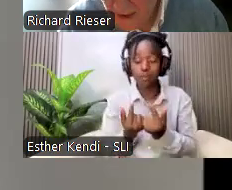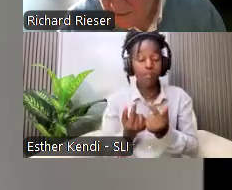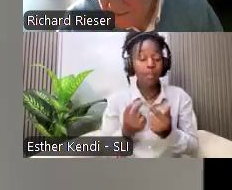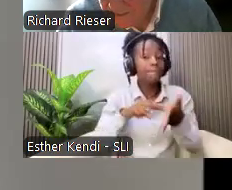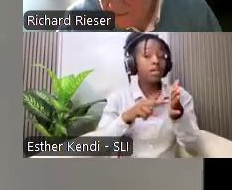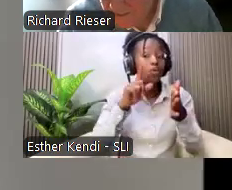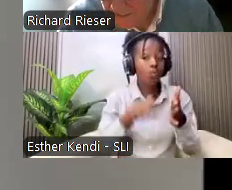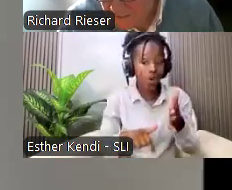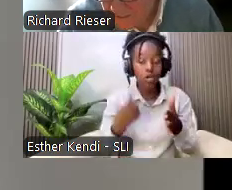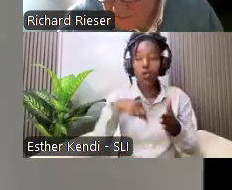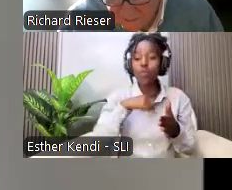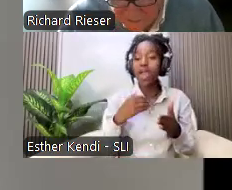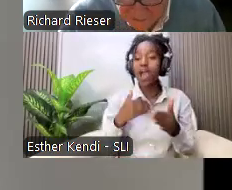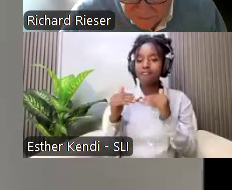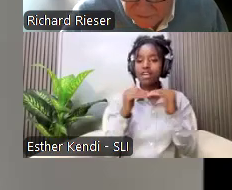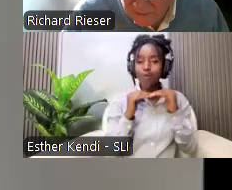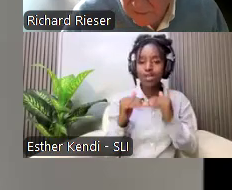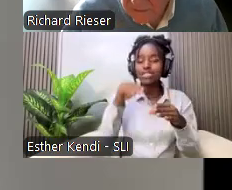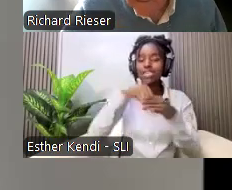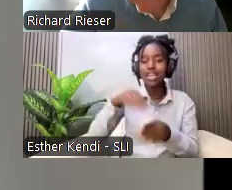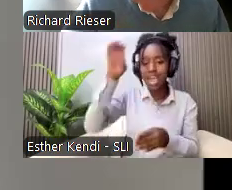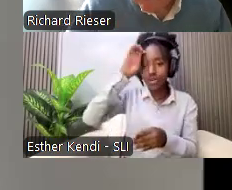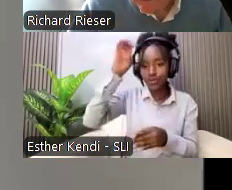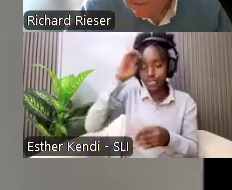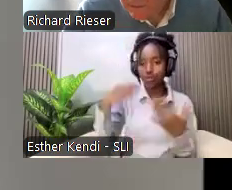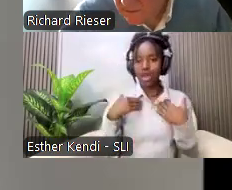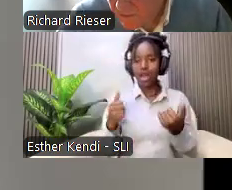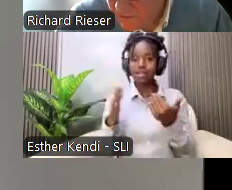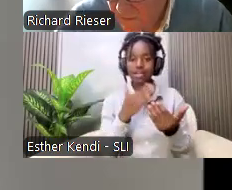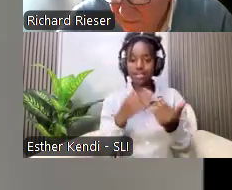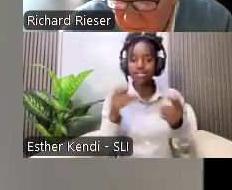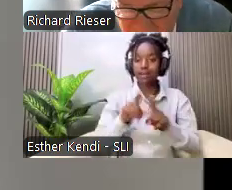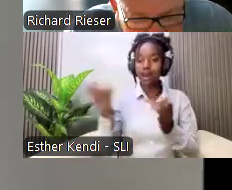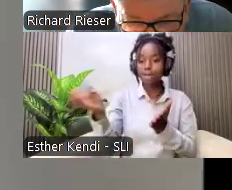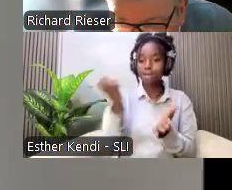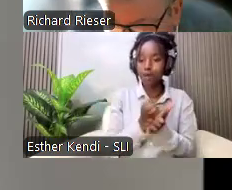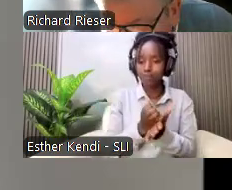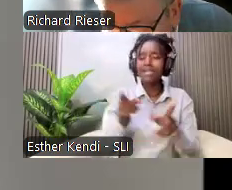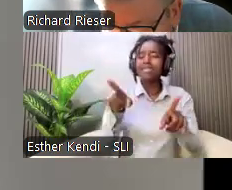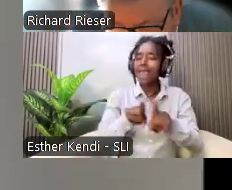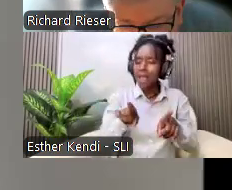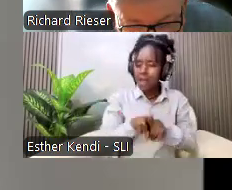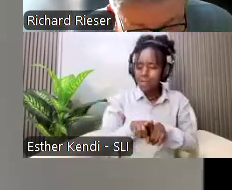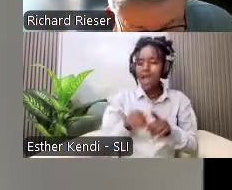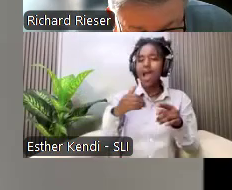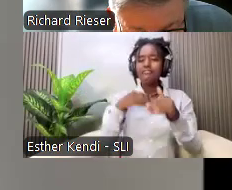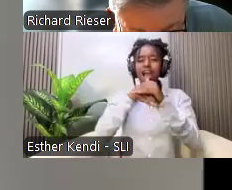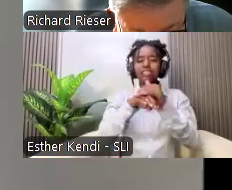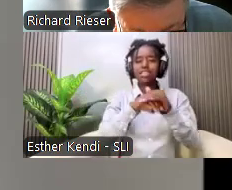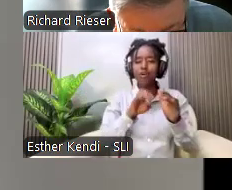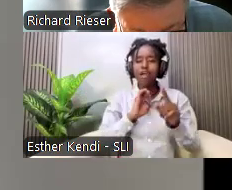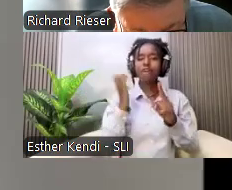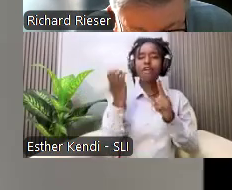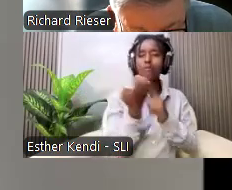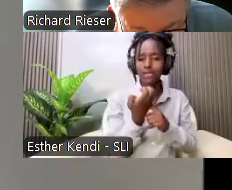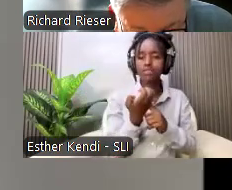addressing inequalities in education, healthcare, and employment. It means pushing for accessible environments, not just